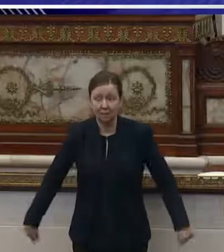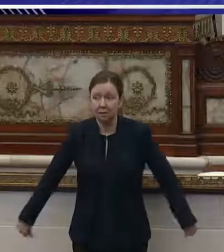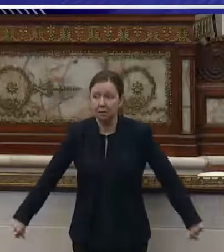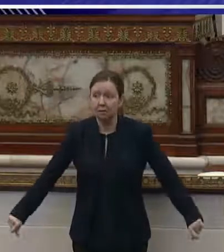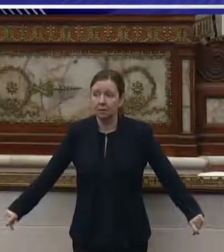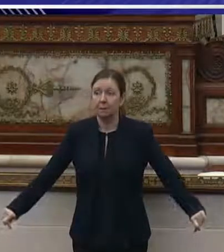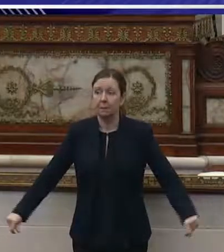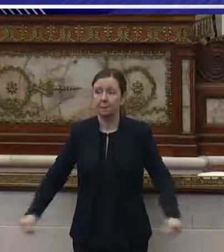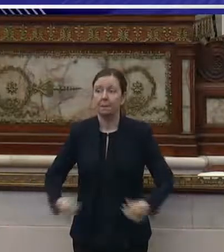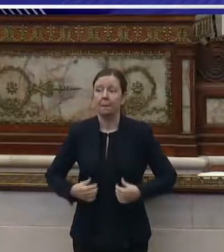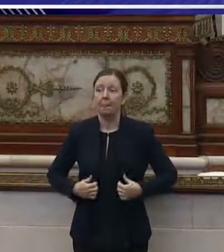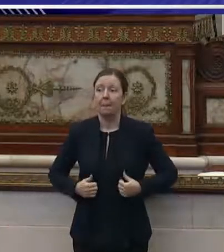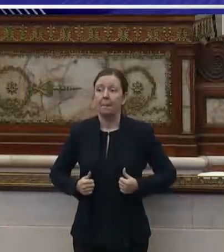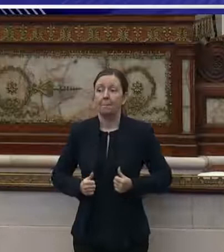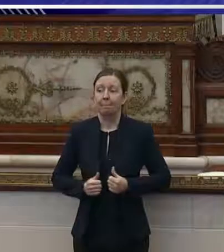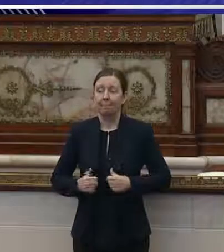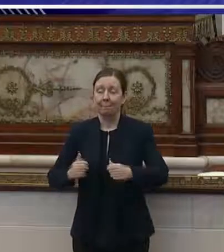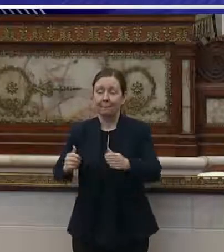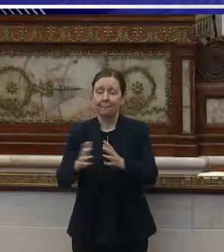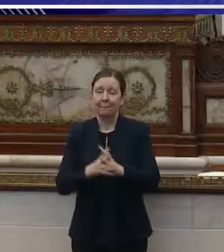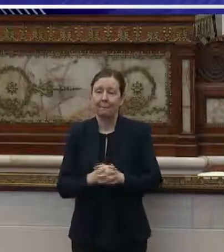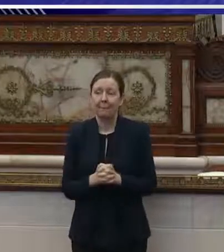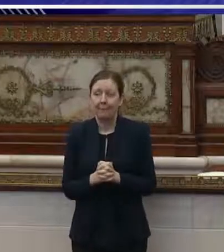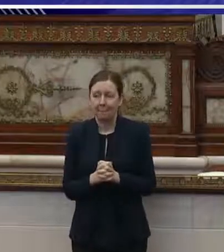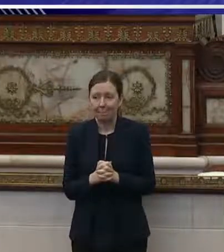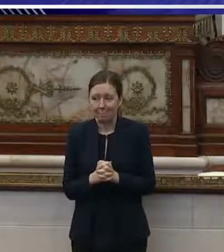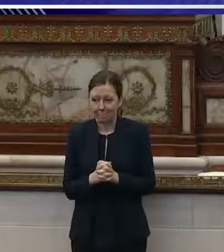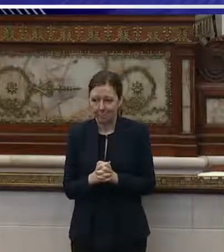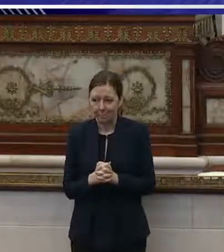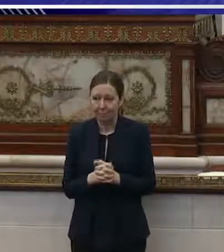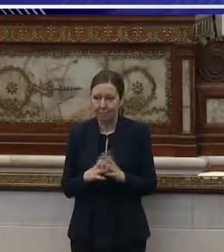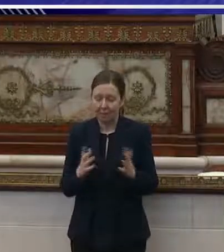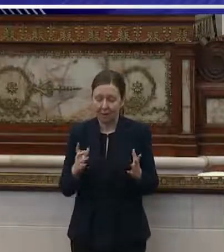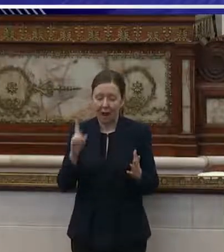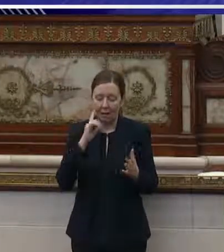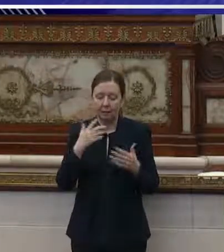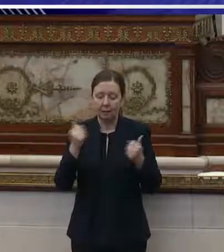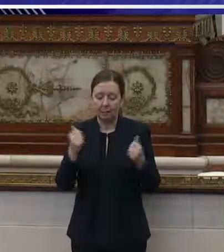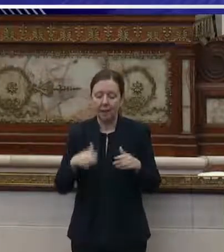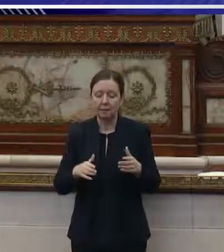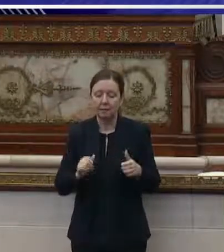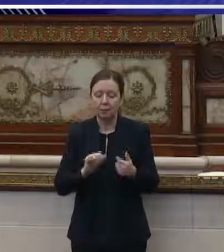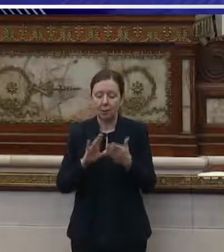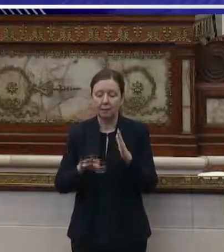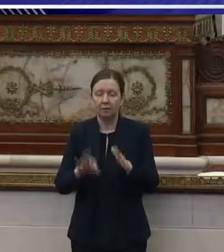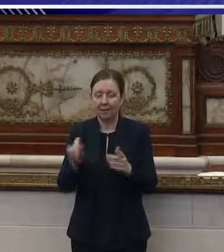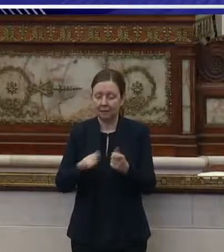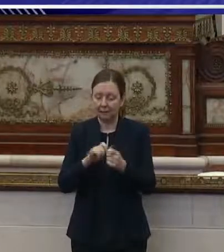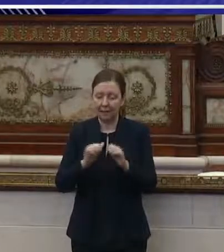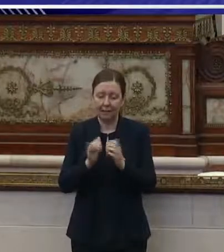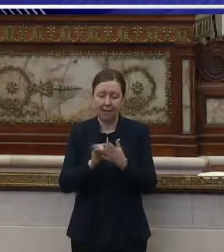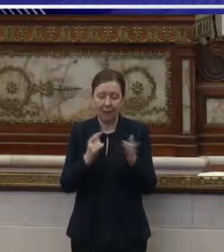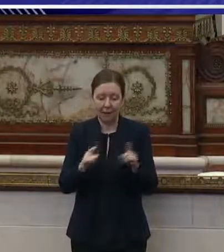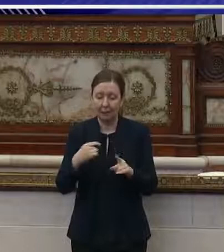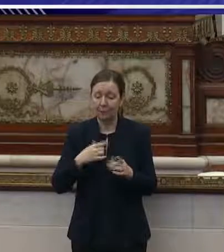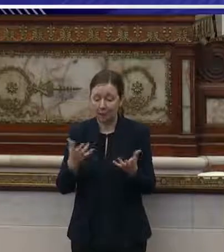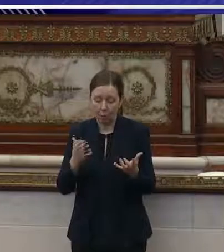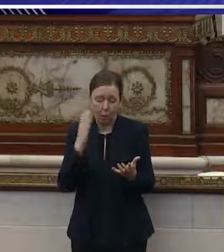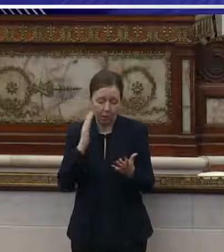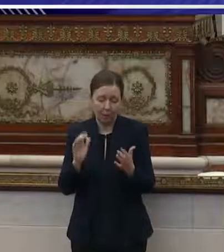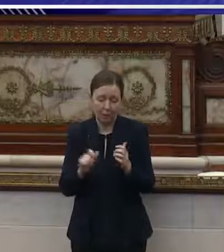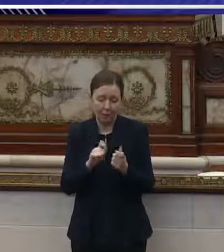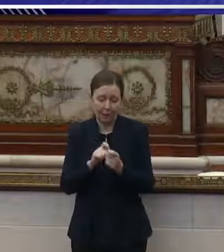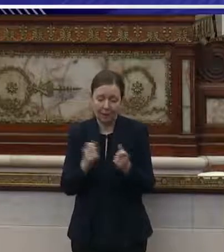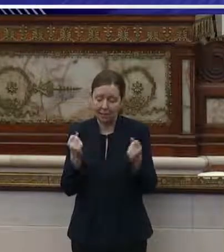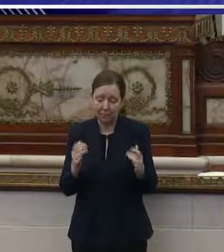Yeah, again, I would say I do think that the best way to find out exactly how this happened, and I want to know exactly how this happened as